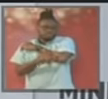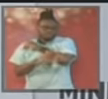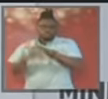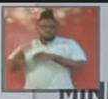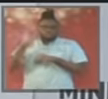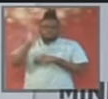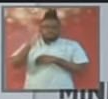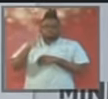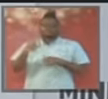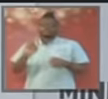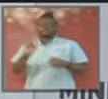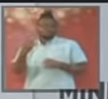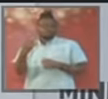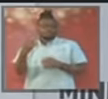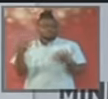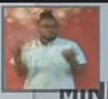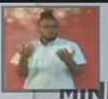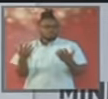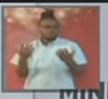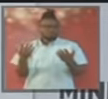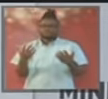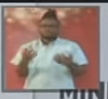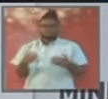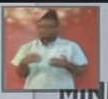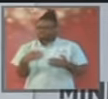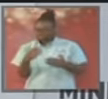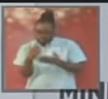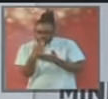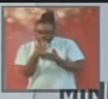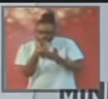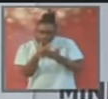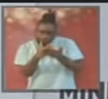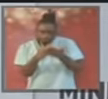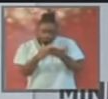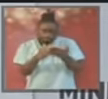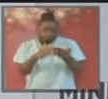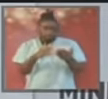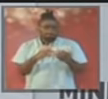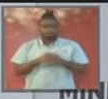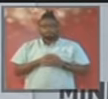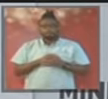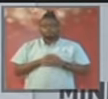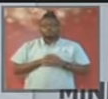this goes back to the whole purpose of the COVAX facility. So